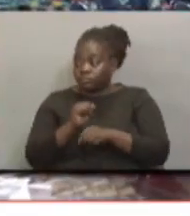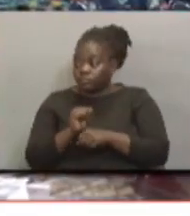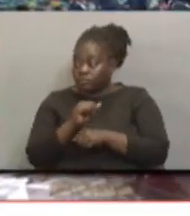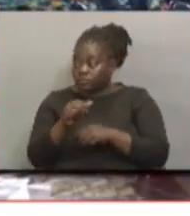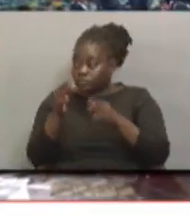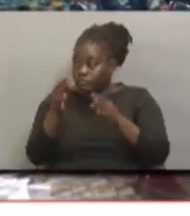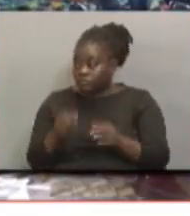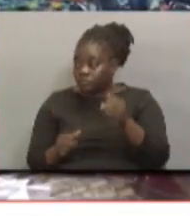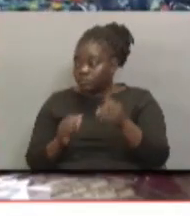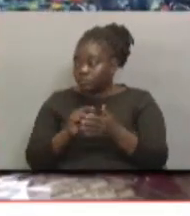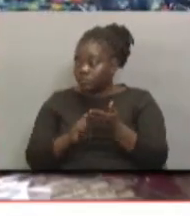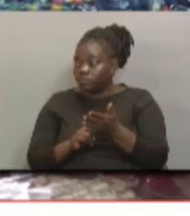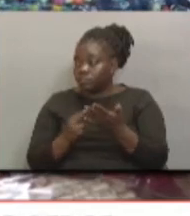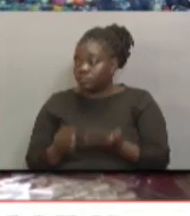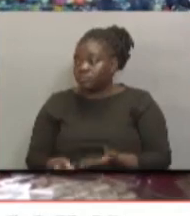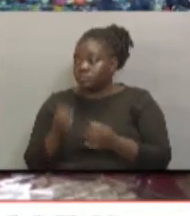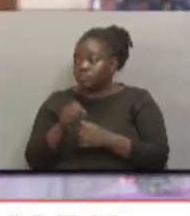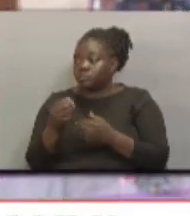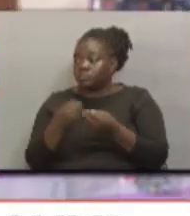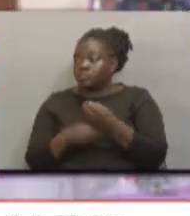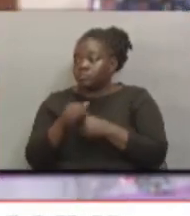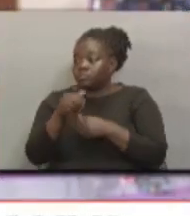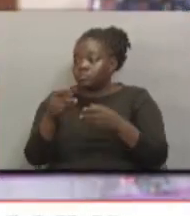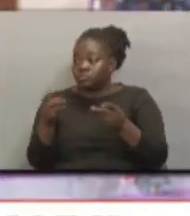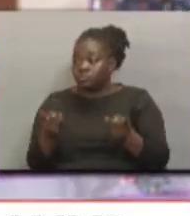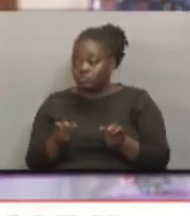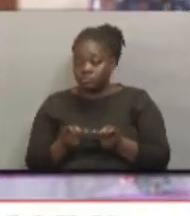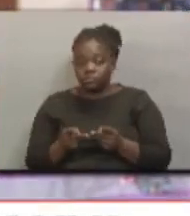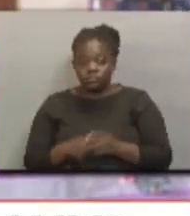bye bakozesa bakomye okubigula awalala. We plan to